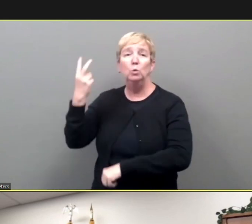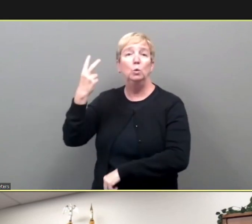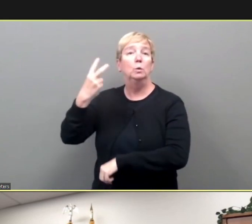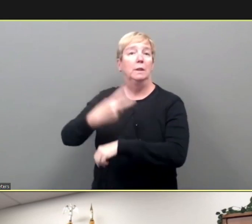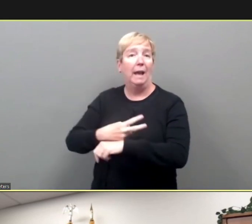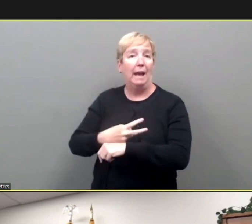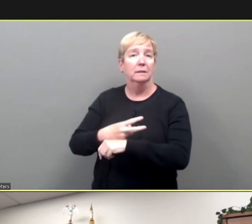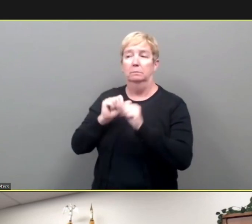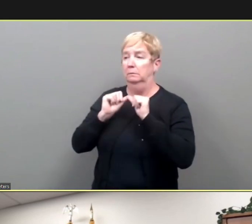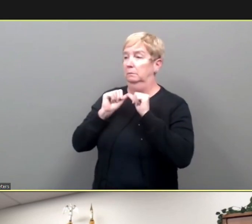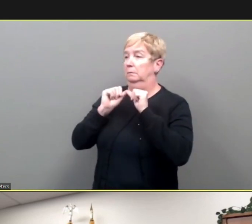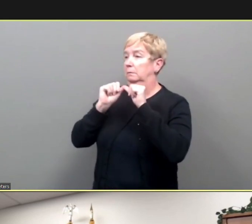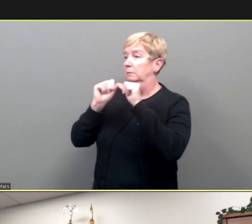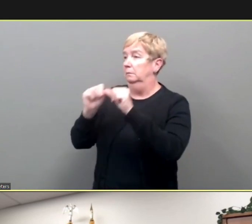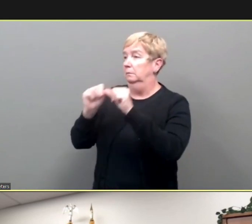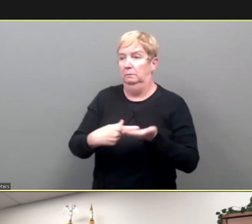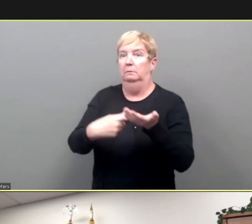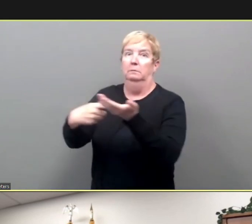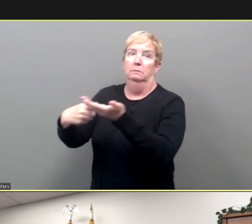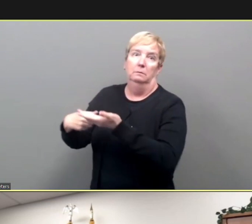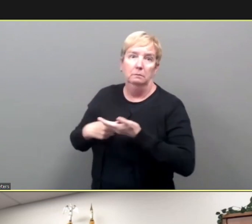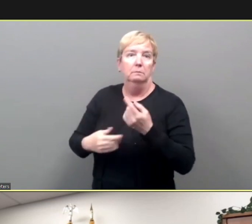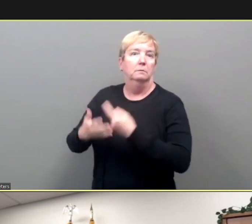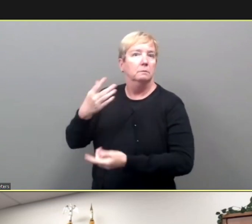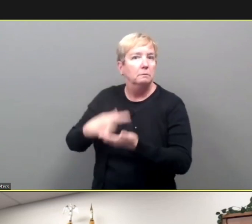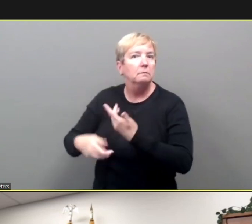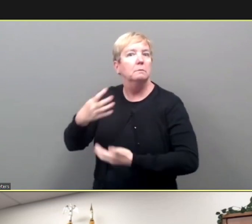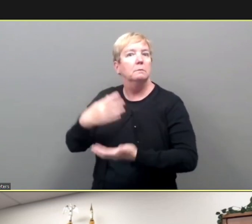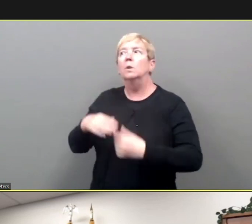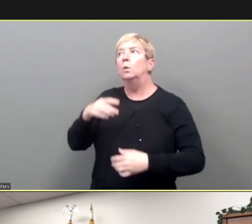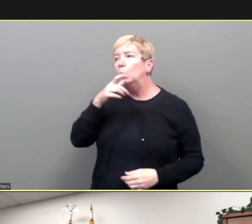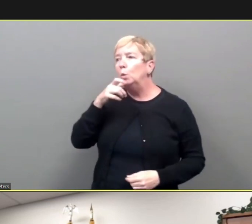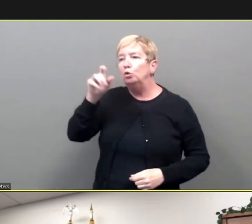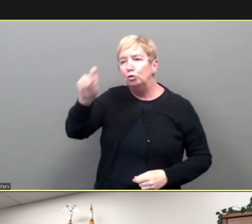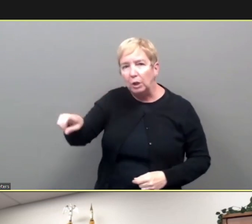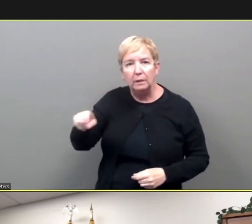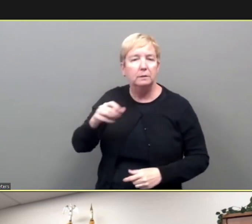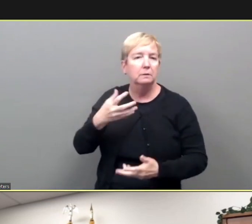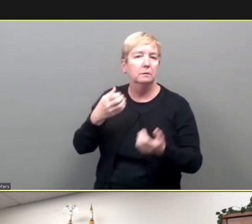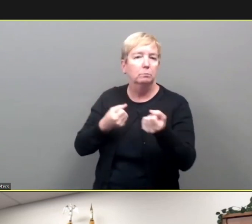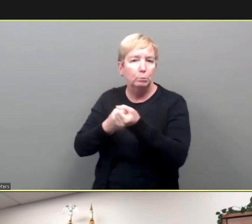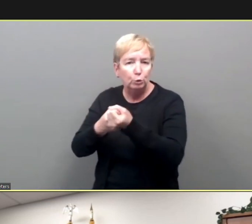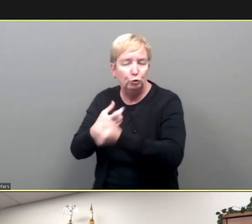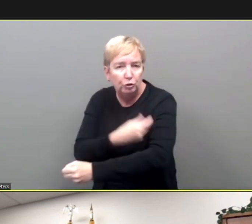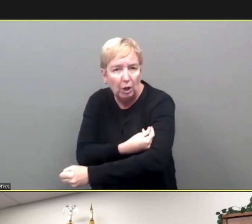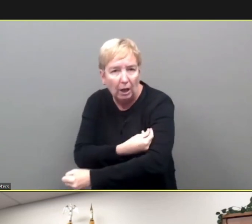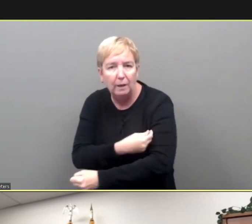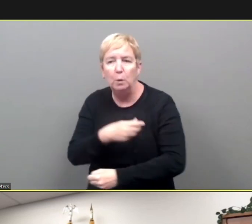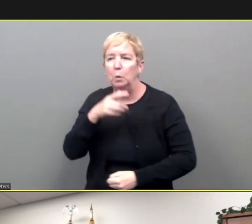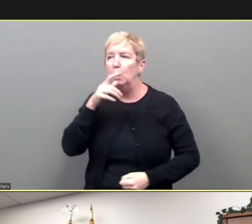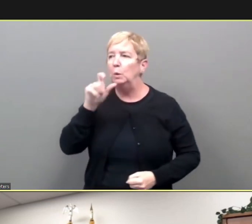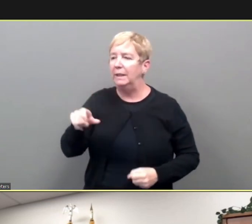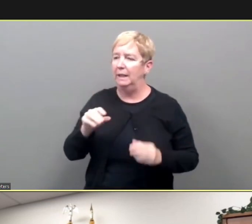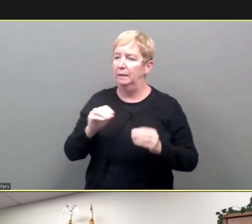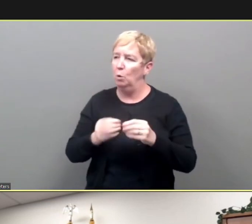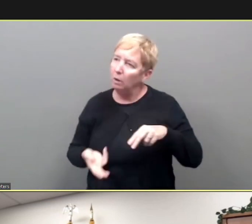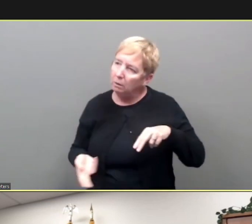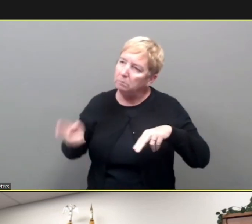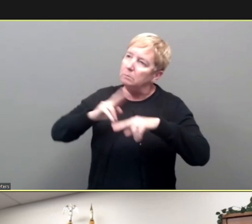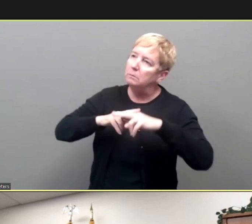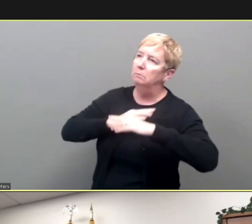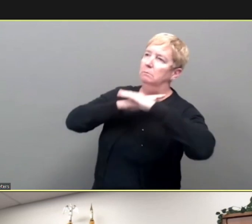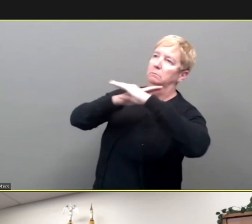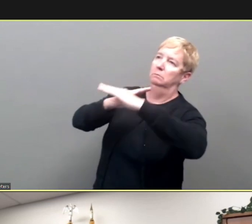on which groups it really benefited and which groups really did get additional immunity from the